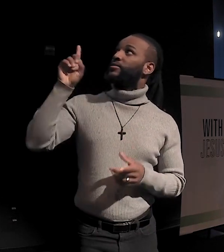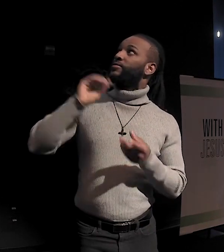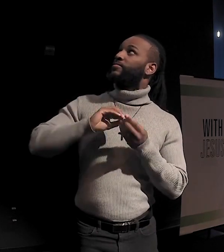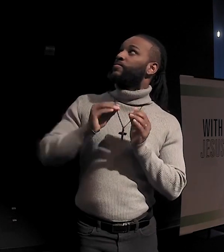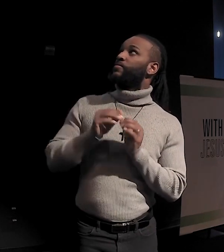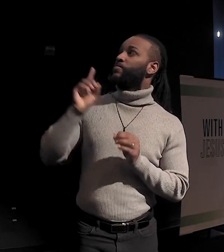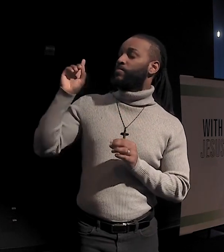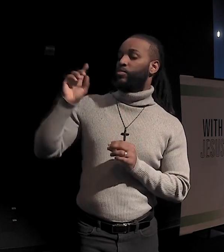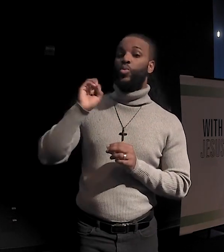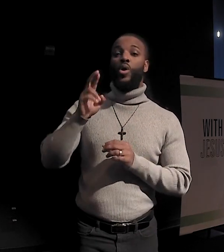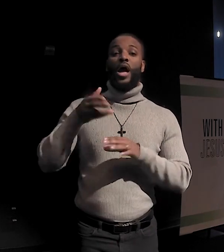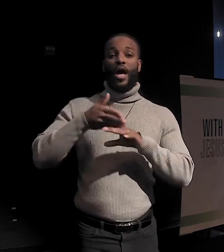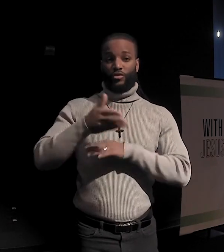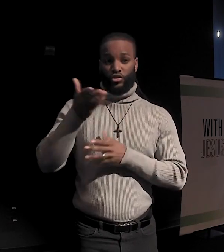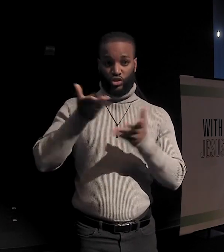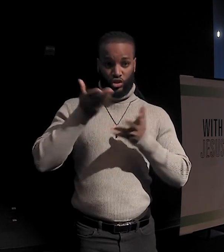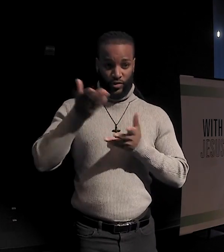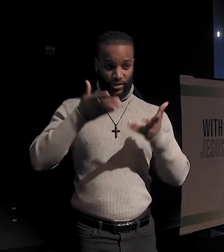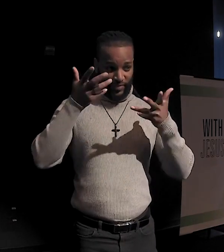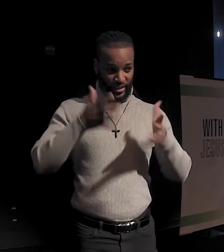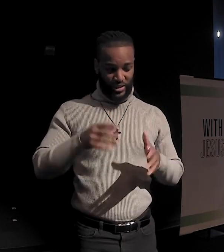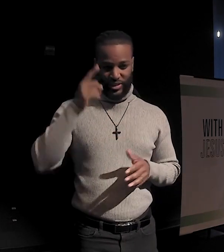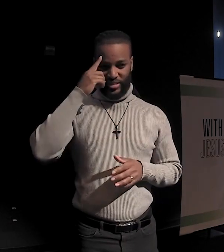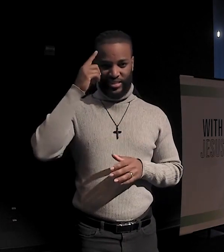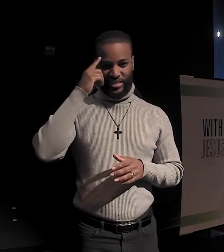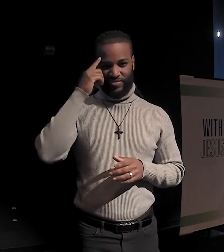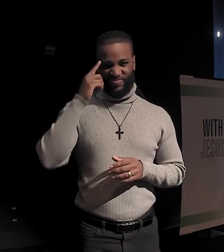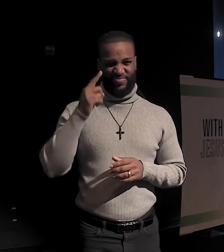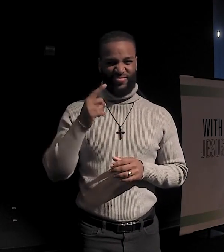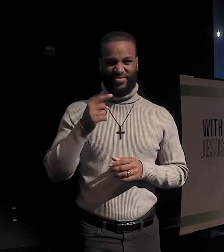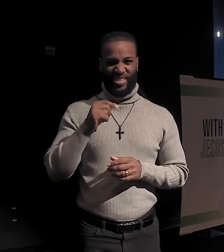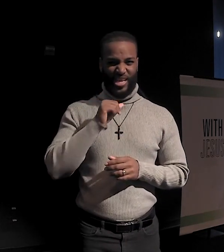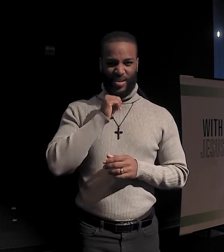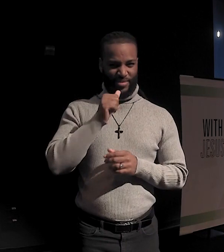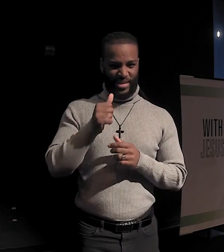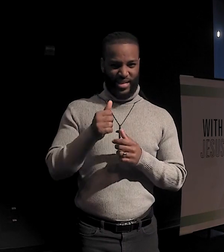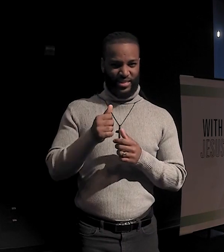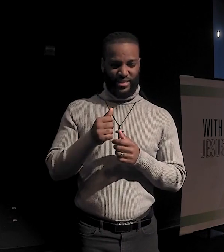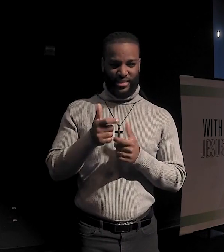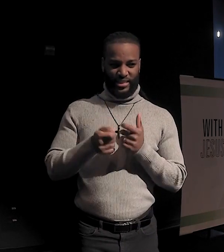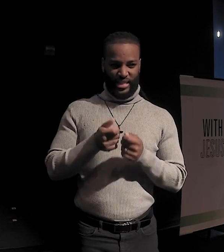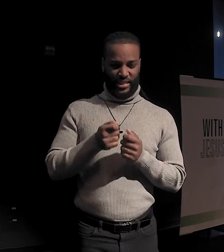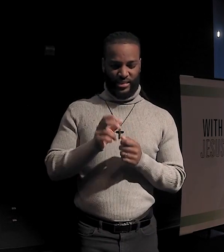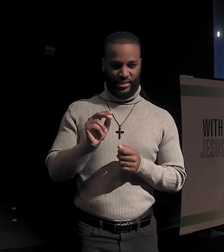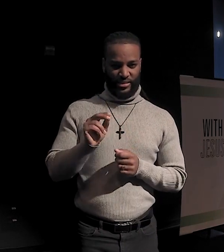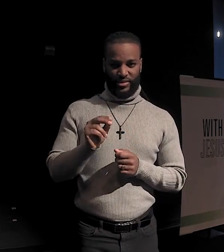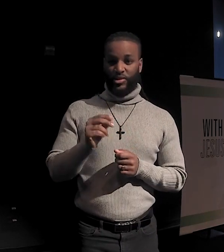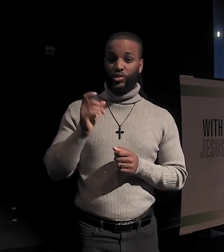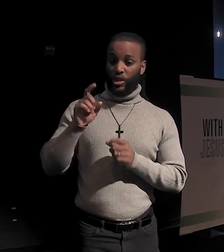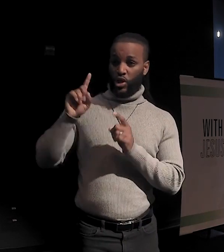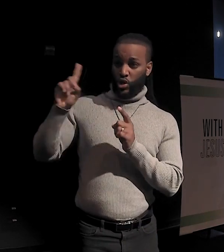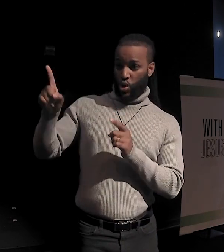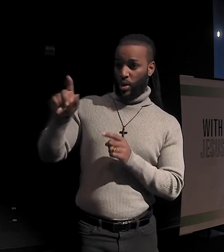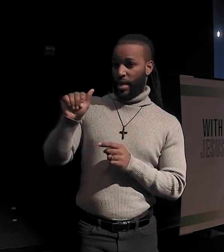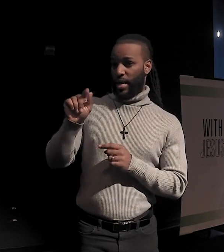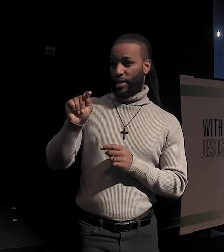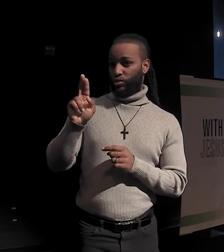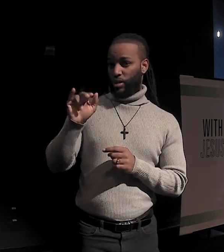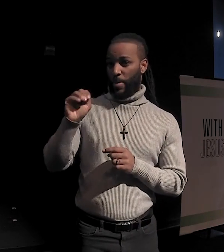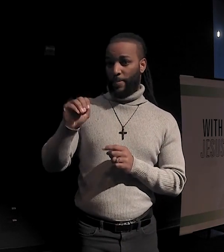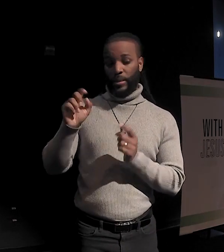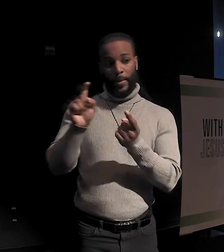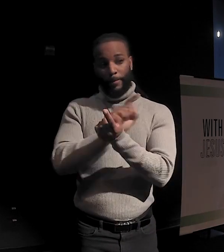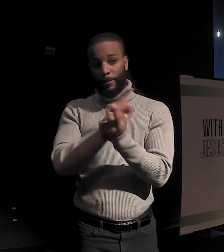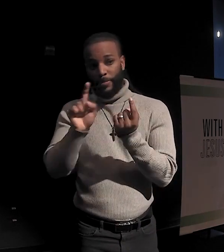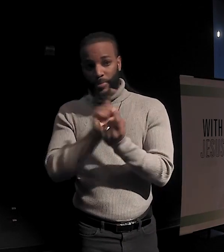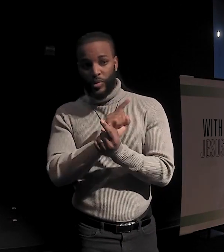screen. Or after the service, if you're thinking like, man, I am not going to text your situation there. If you want to go to the atrium, you can do that too. Meet some really